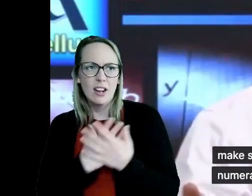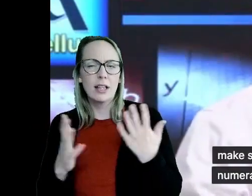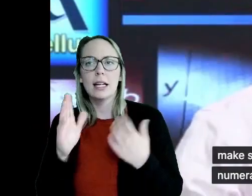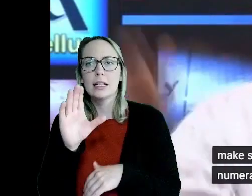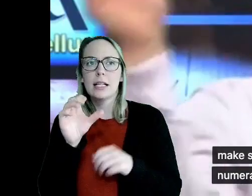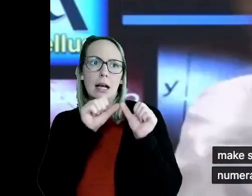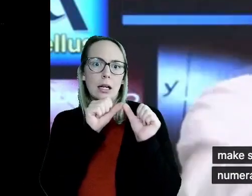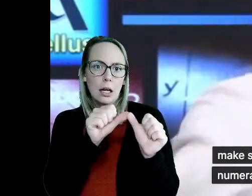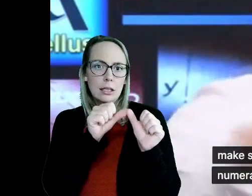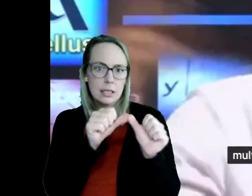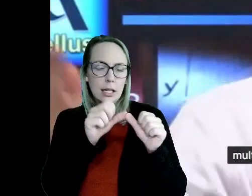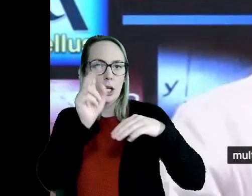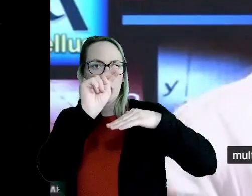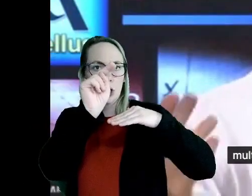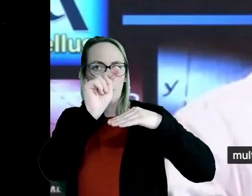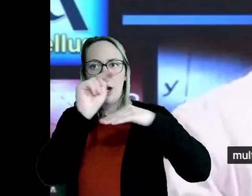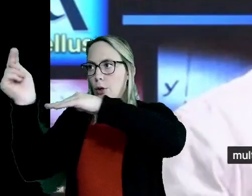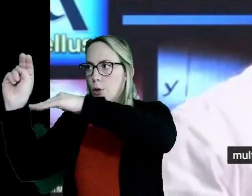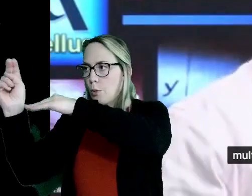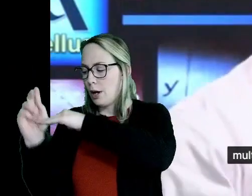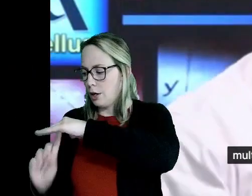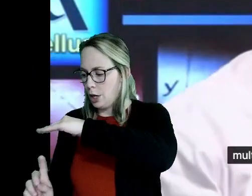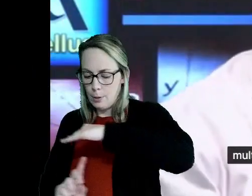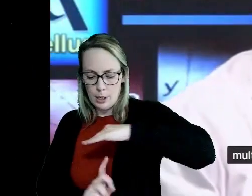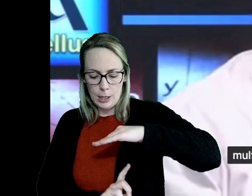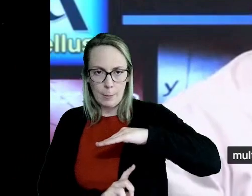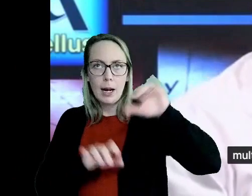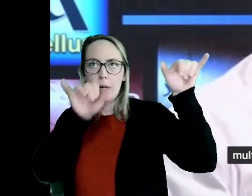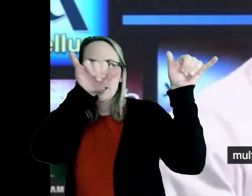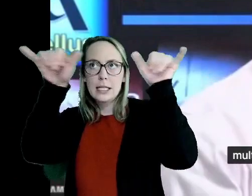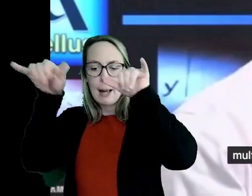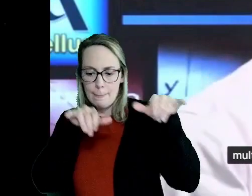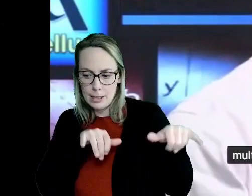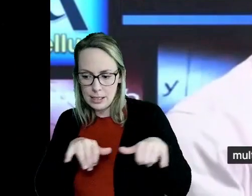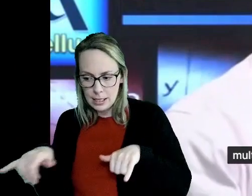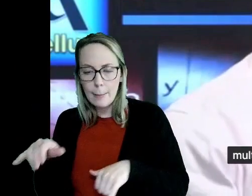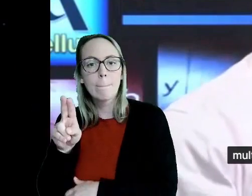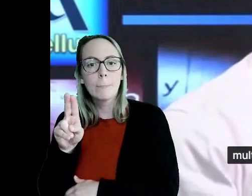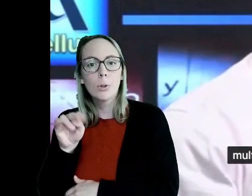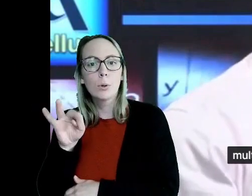denominators, then cross multiply, and you'll find your answer. Have a great day.